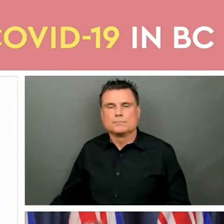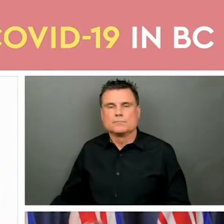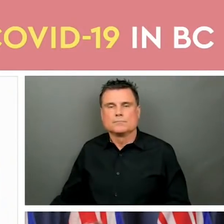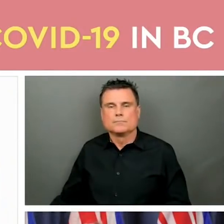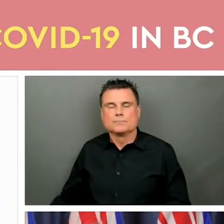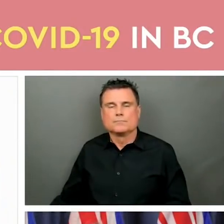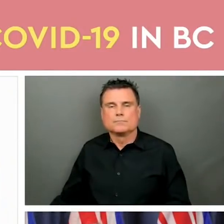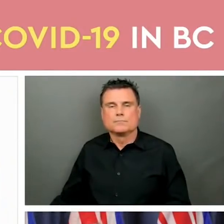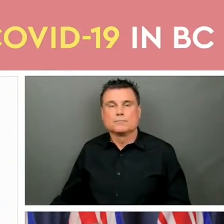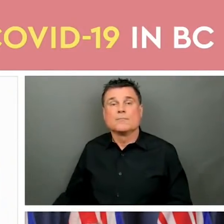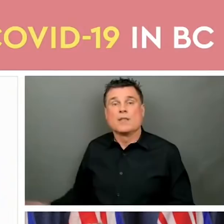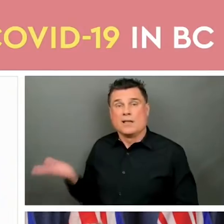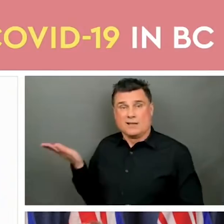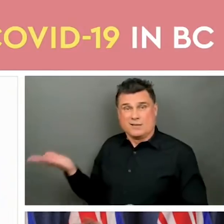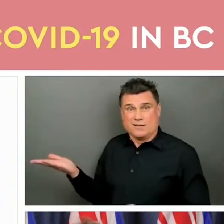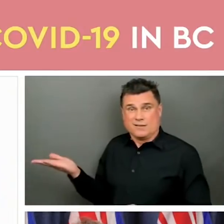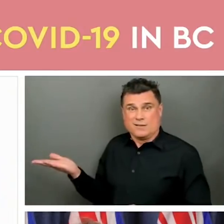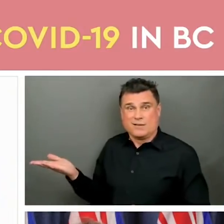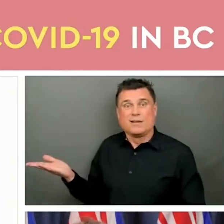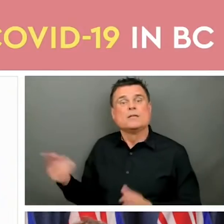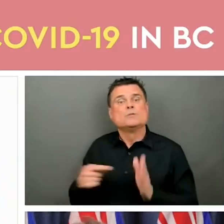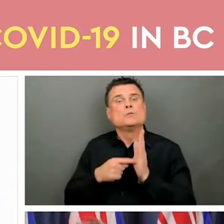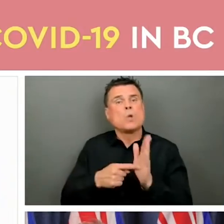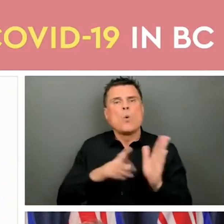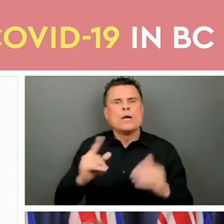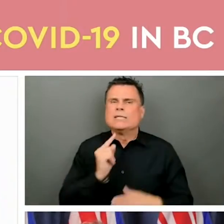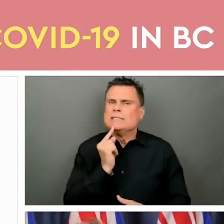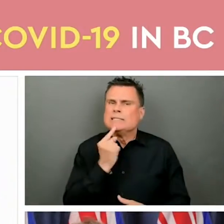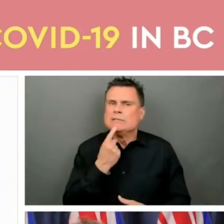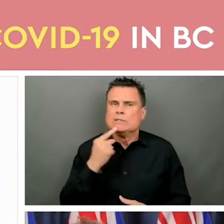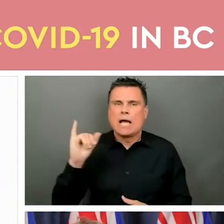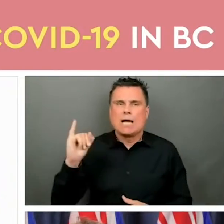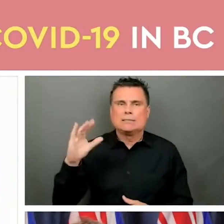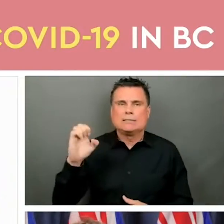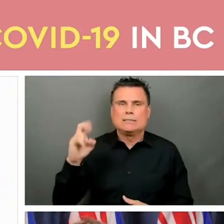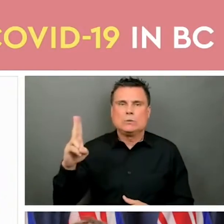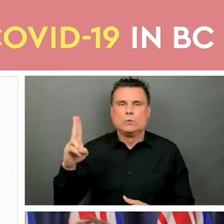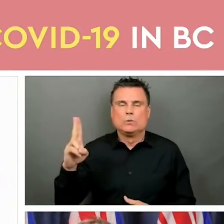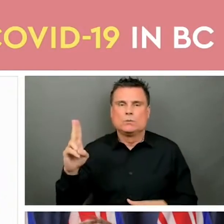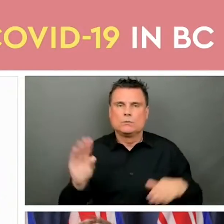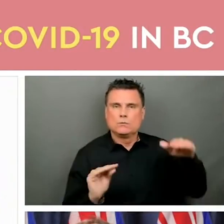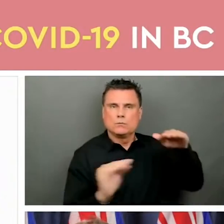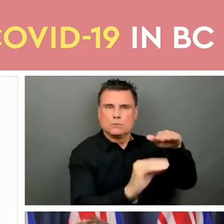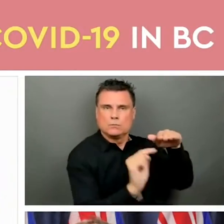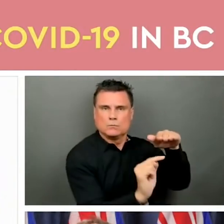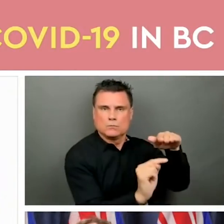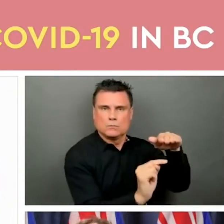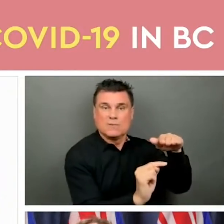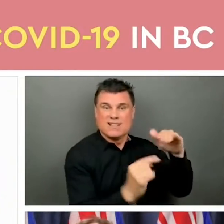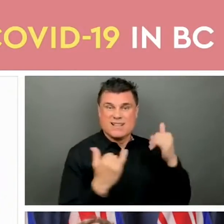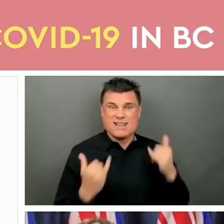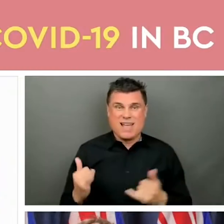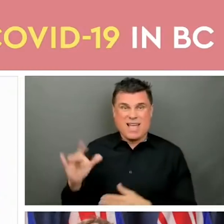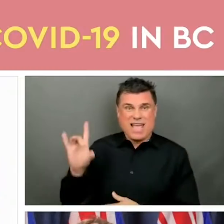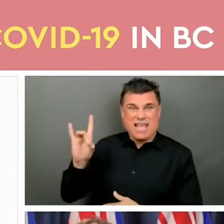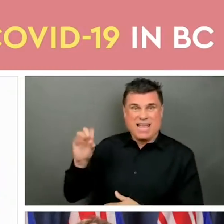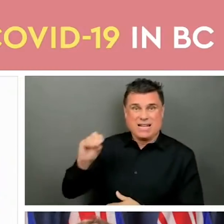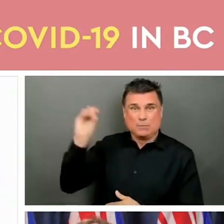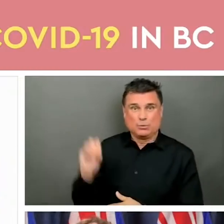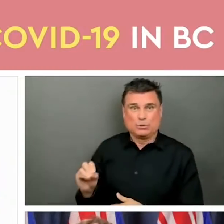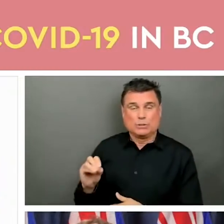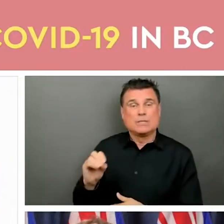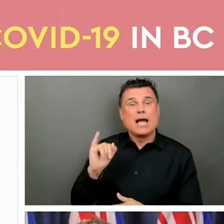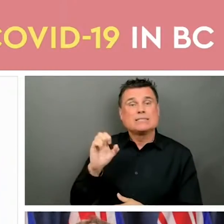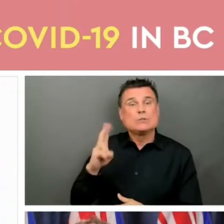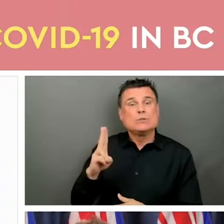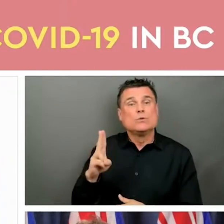surge beds already, and those surge beds have principally right now in Vancouver Coastal Health. We've had significant pressures, as people will